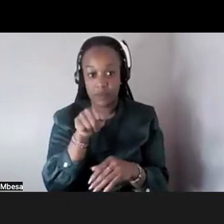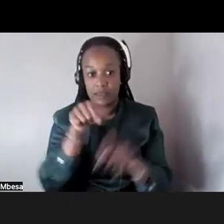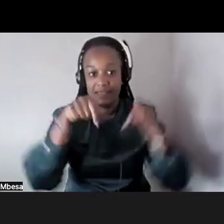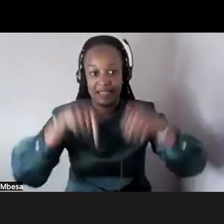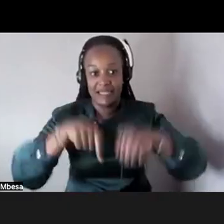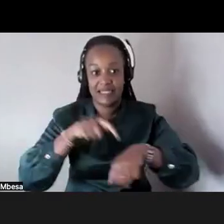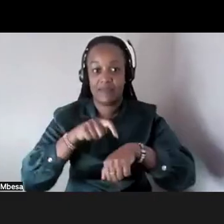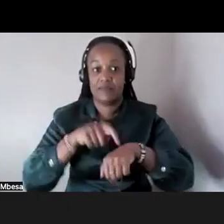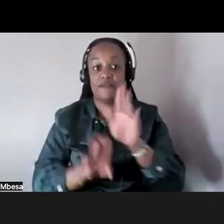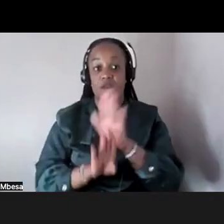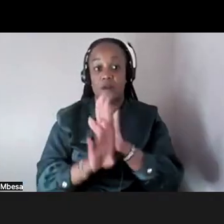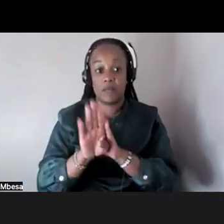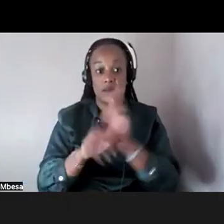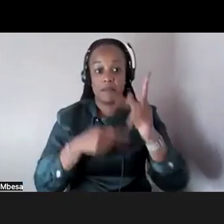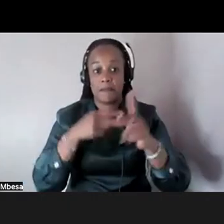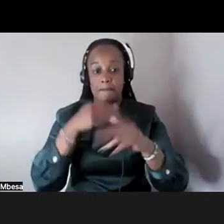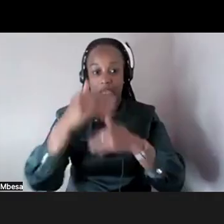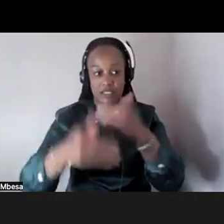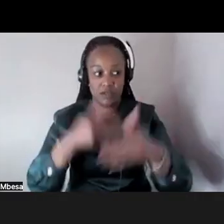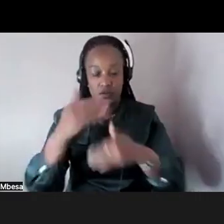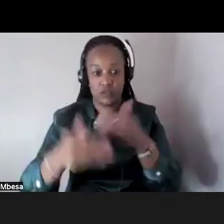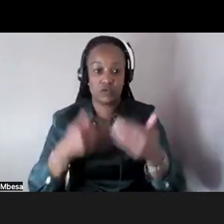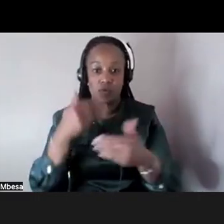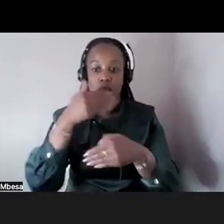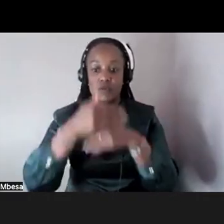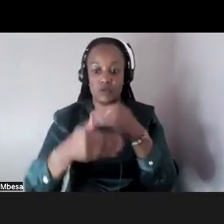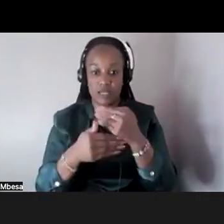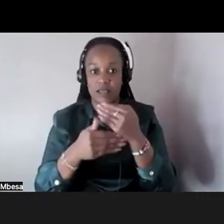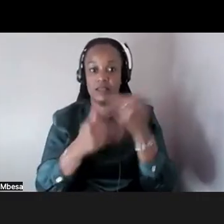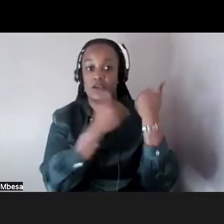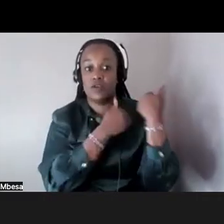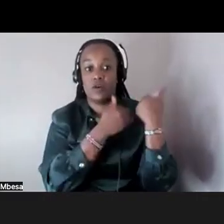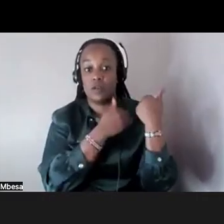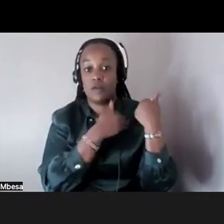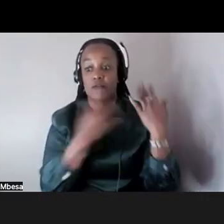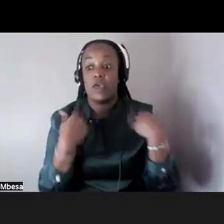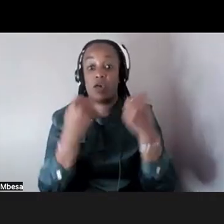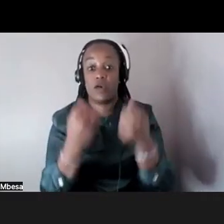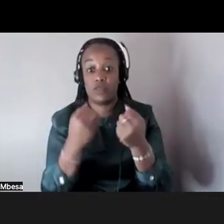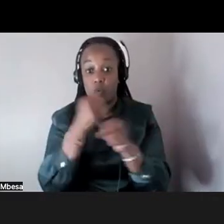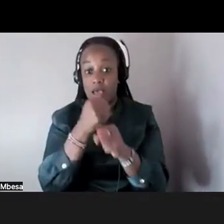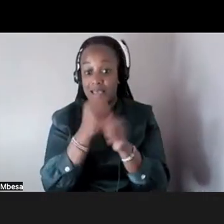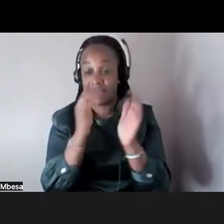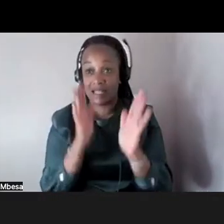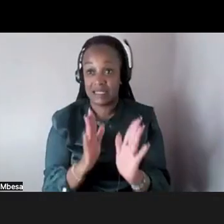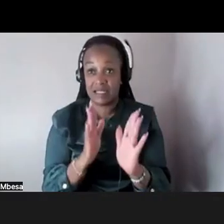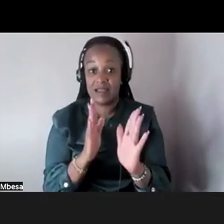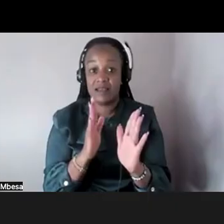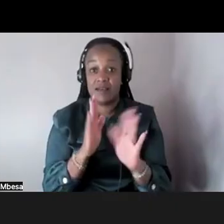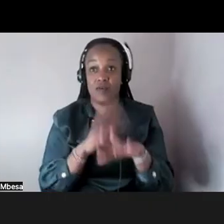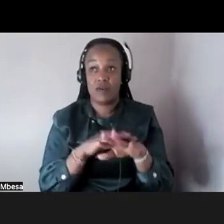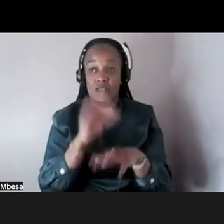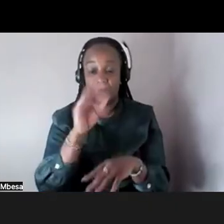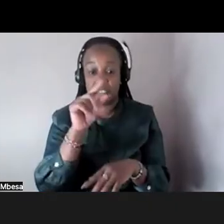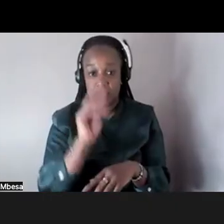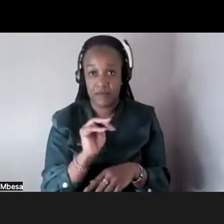developing materials to build the role of health workers as advocates against FGM. And we do this work, this